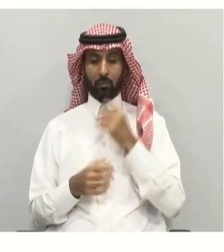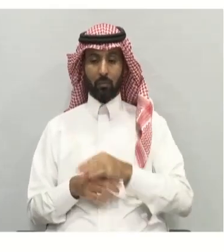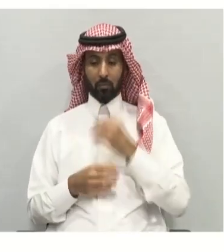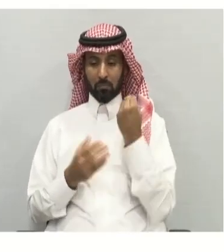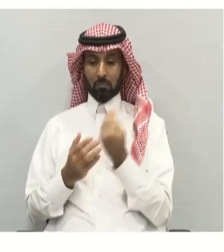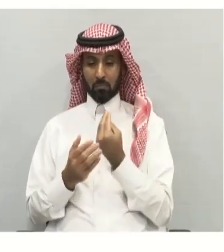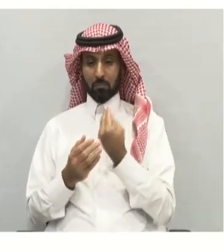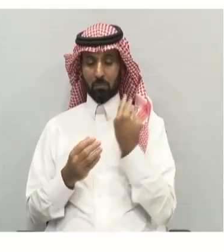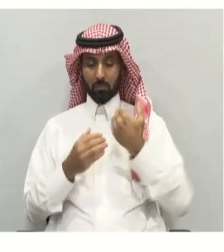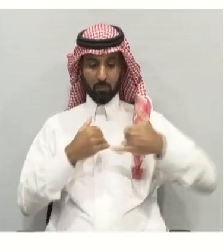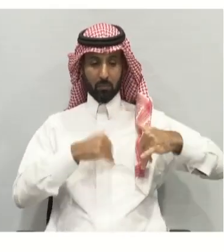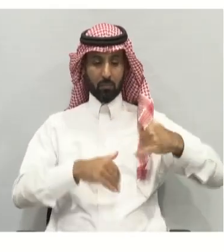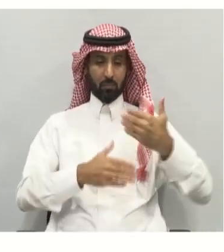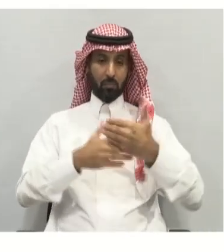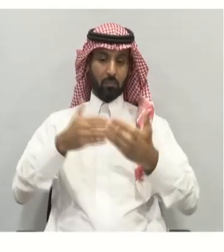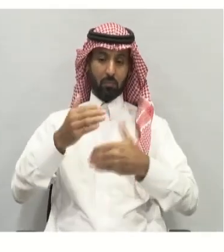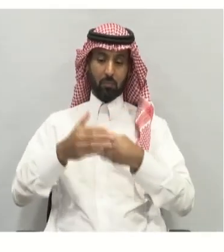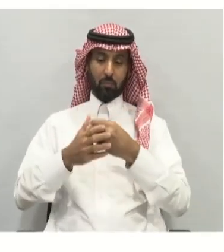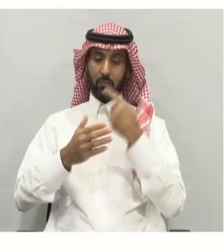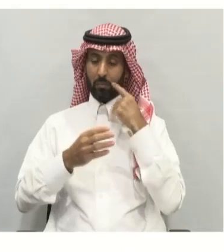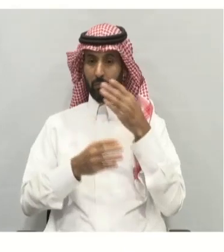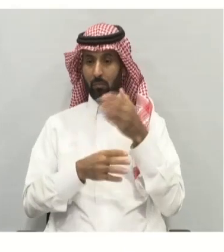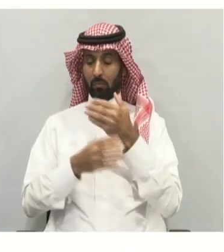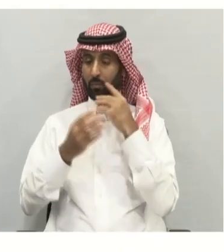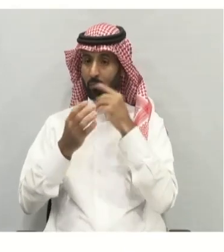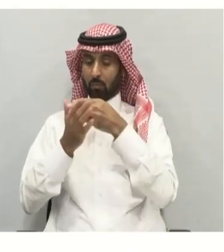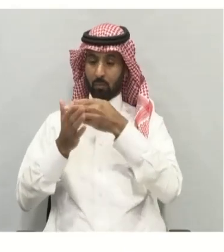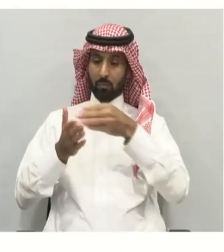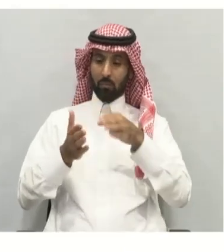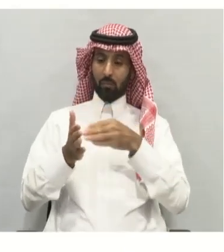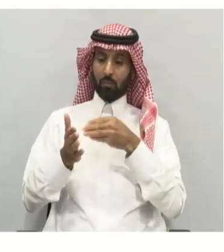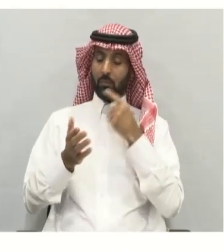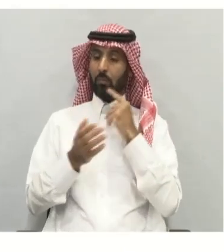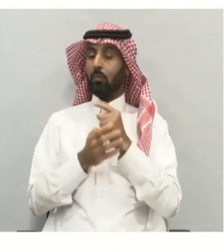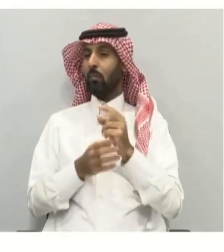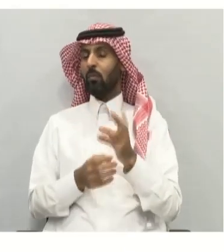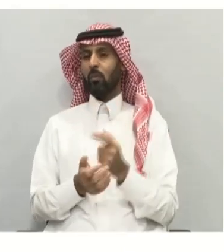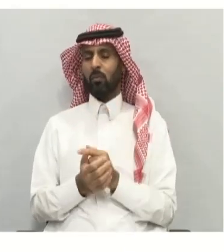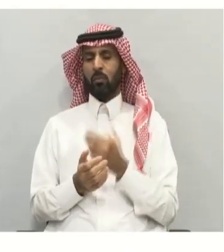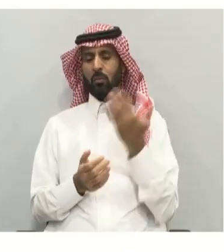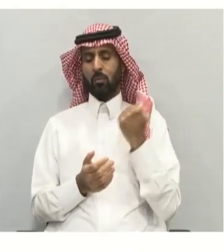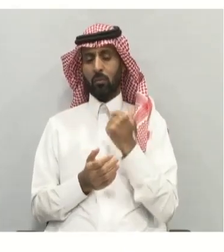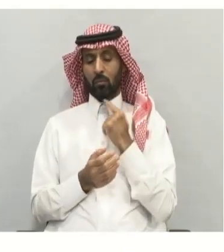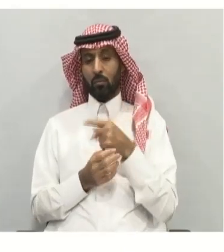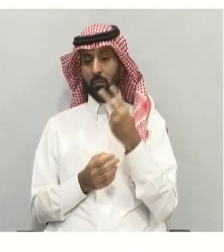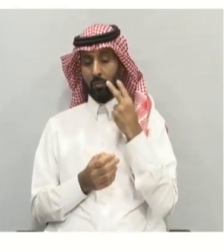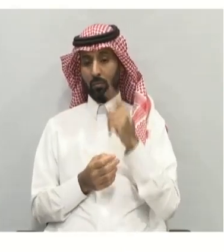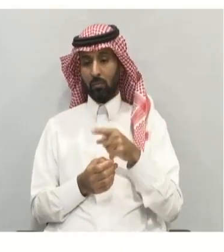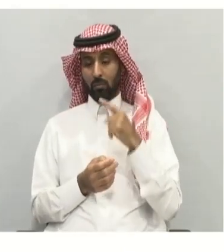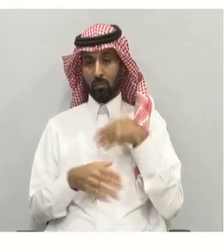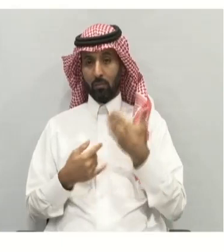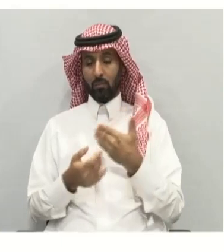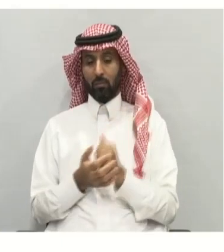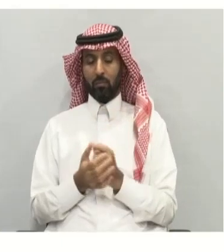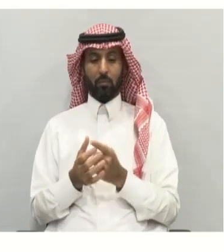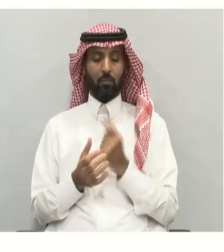the streets, buildings, homes with their bright lights. As for Kuwait, we learned that they have 2 days to celebrate.